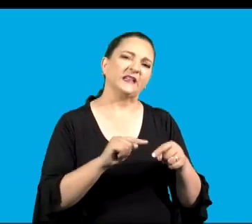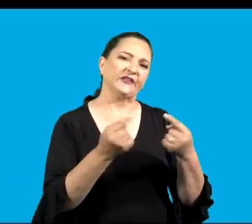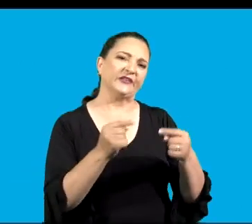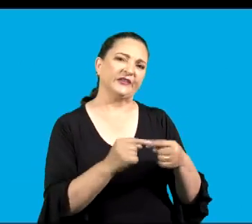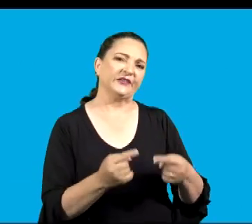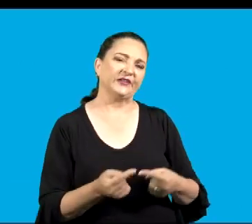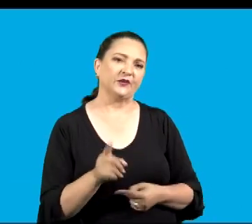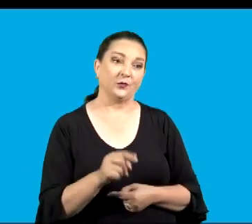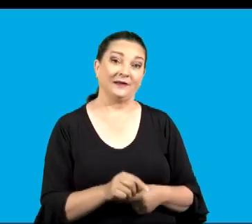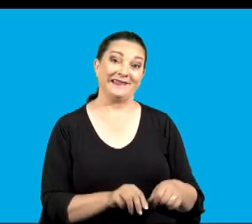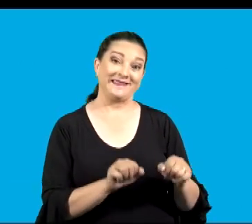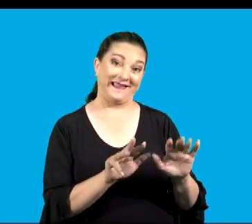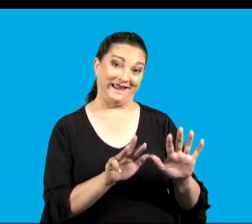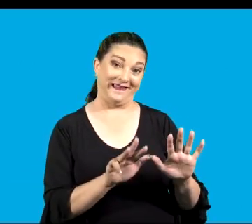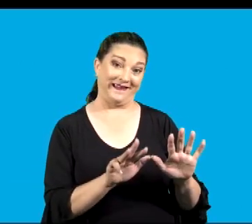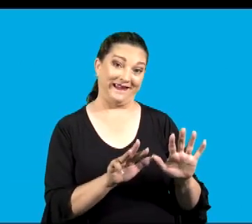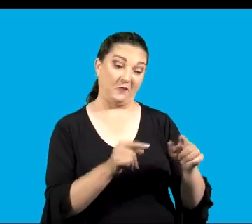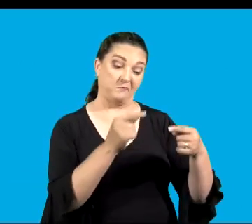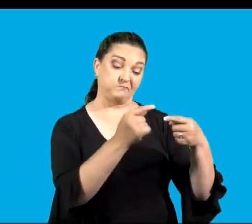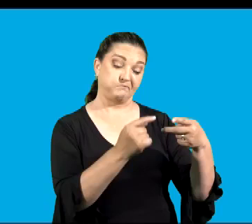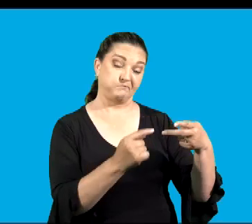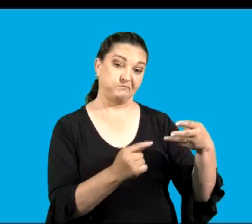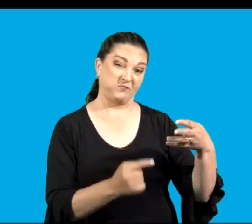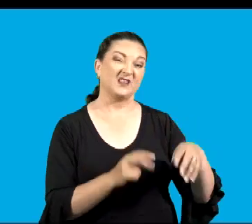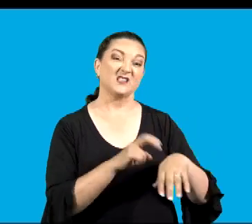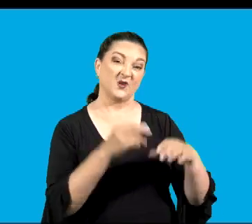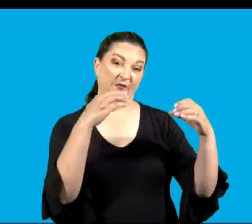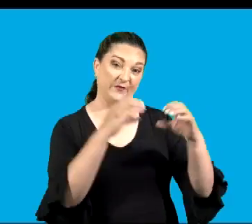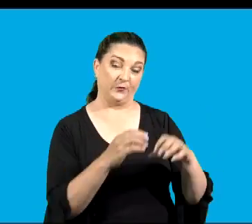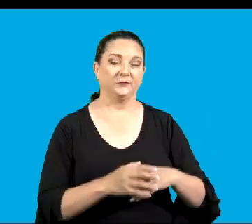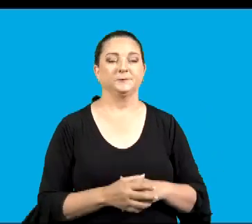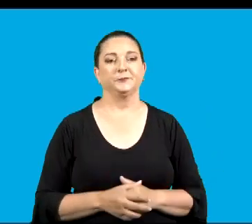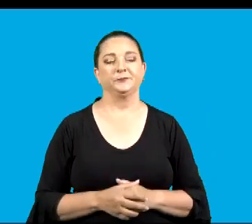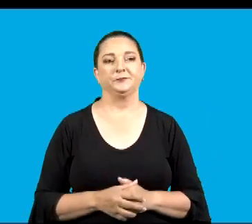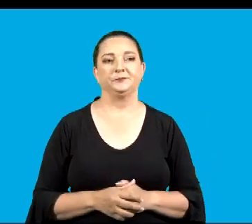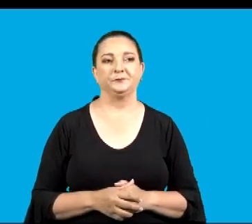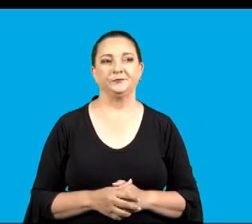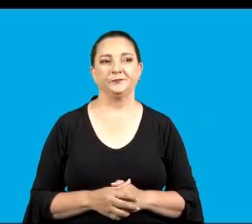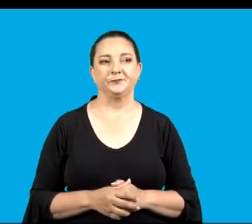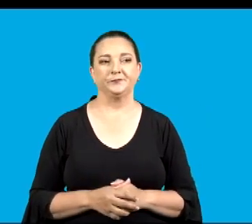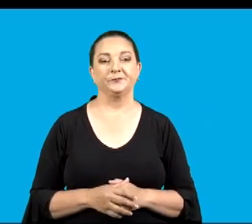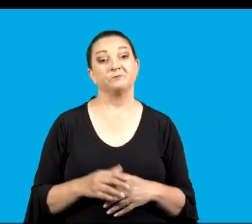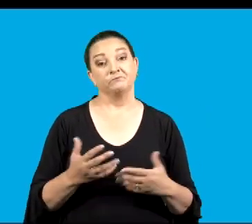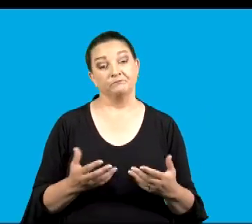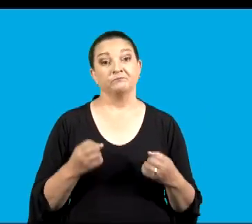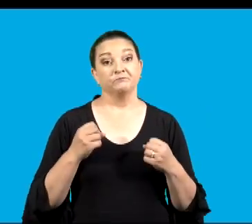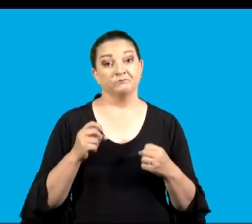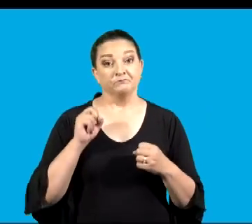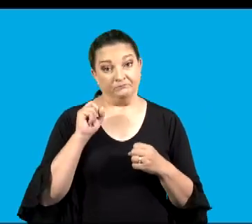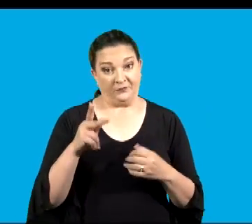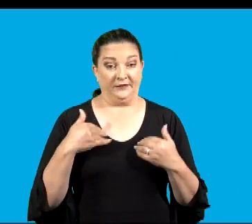differences. And we have 9 differences that we need to attend to. Let's begin to do that.